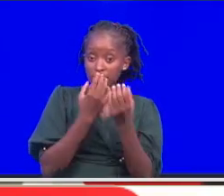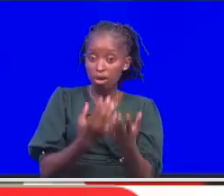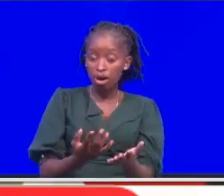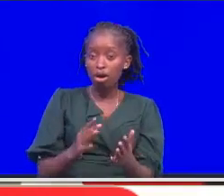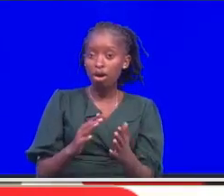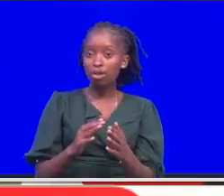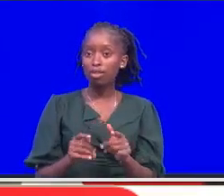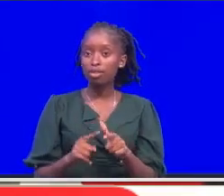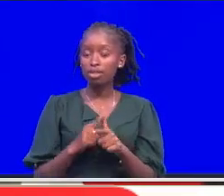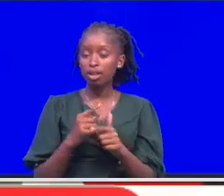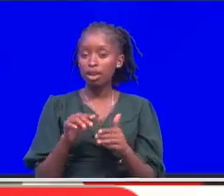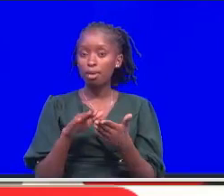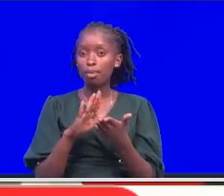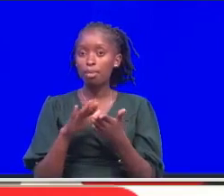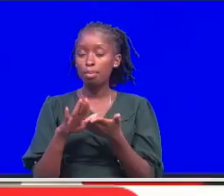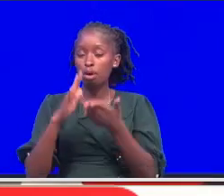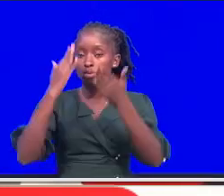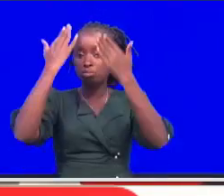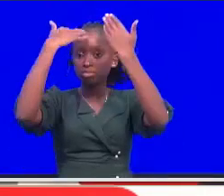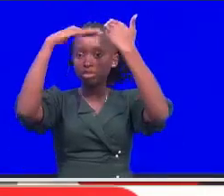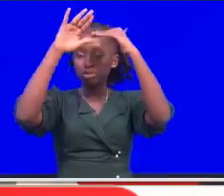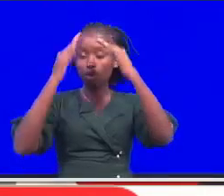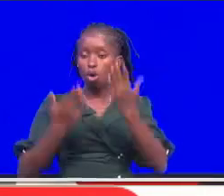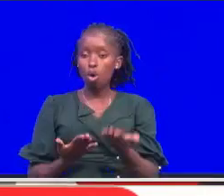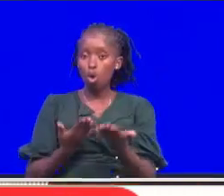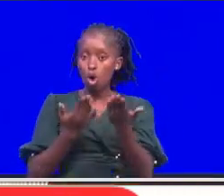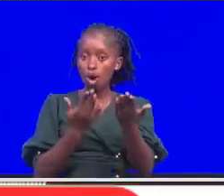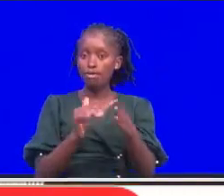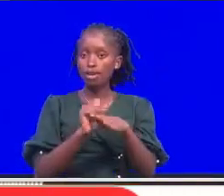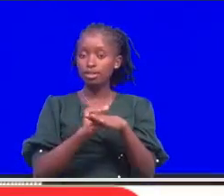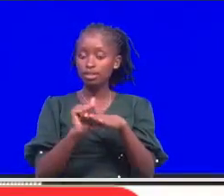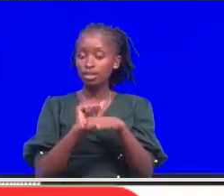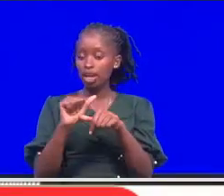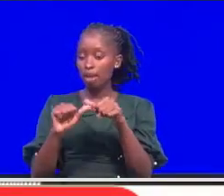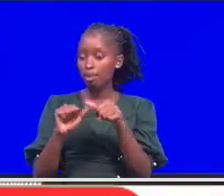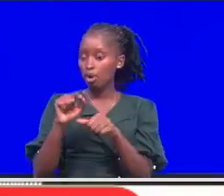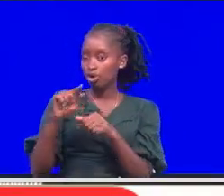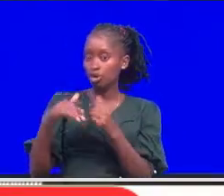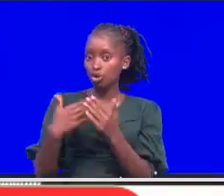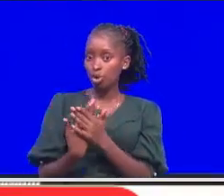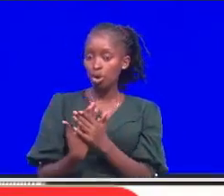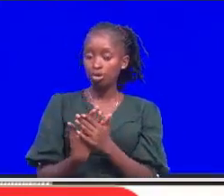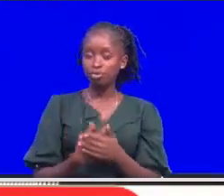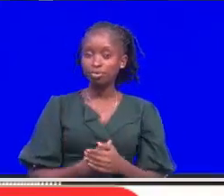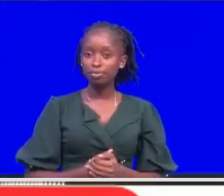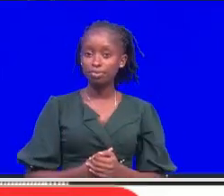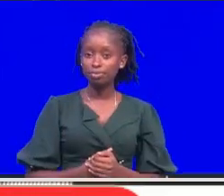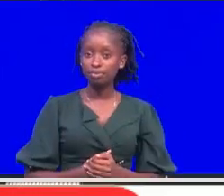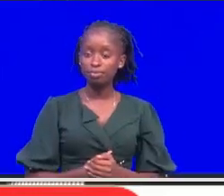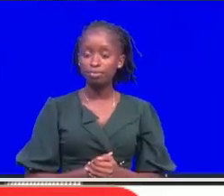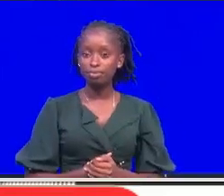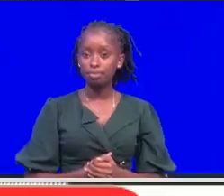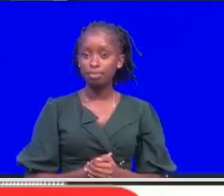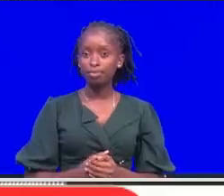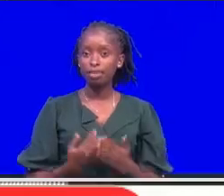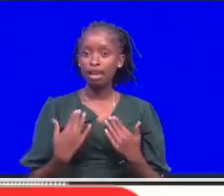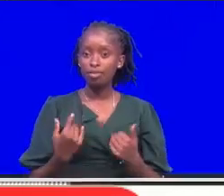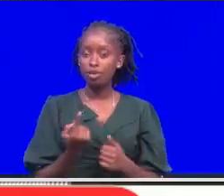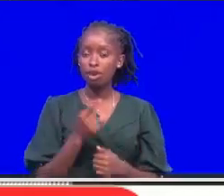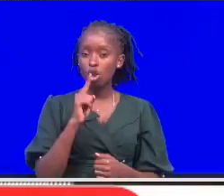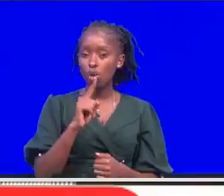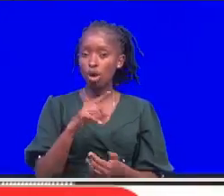more and more universities offering training. We had only one station, like you know,